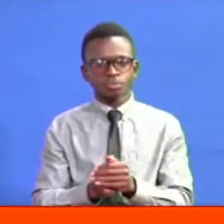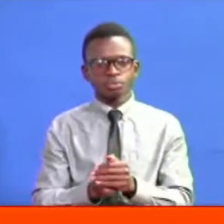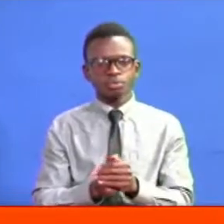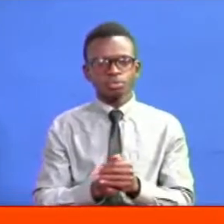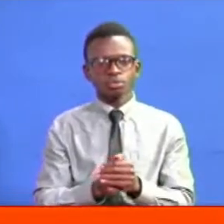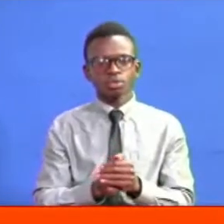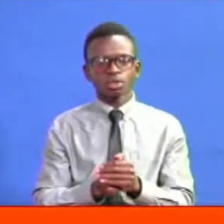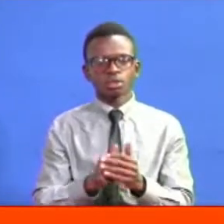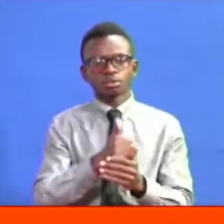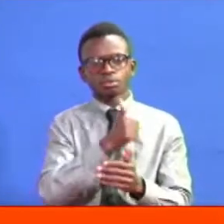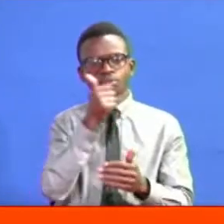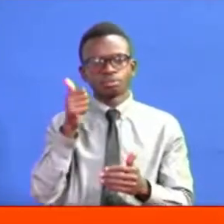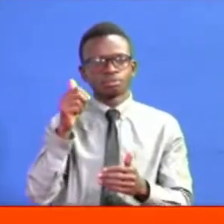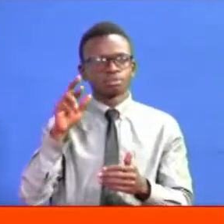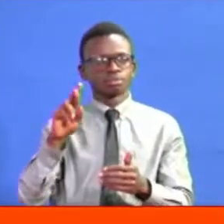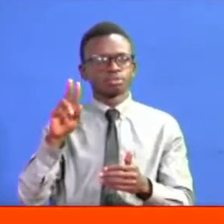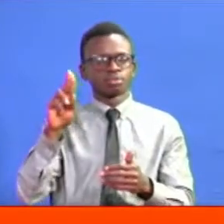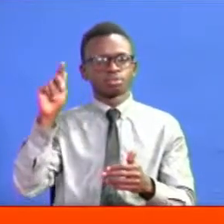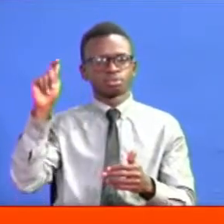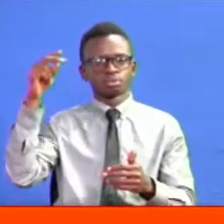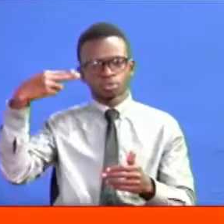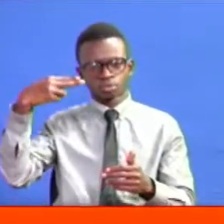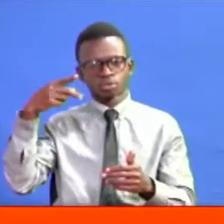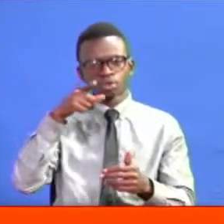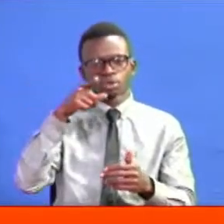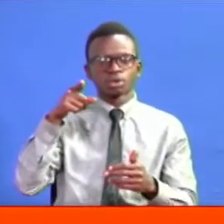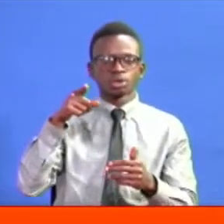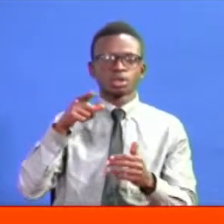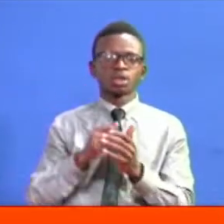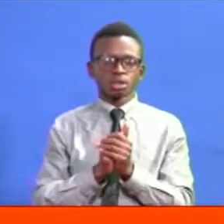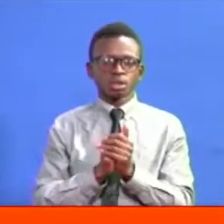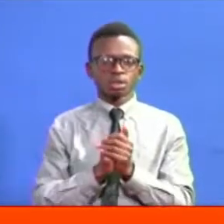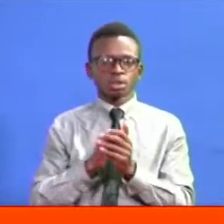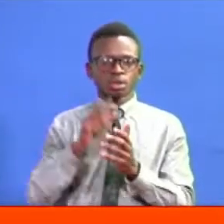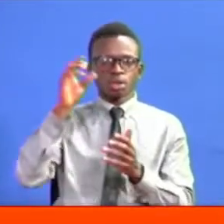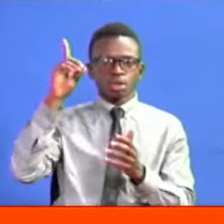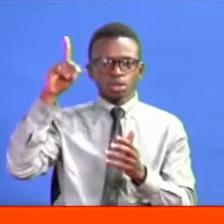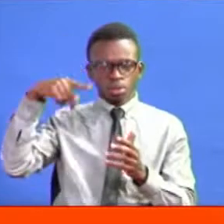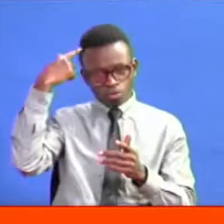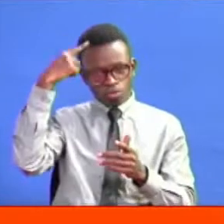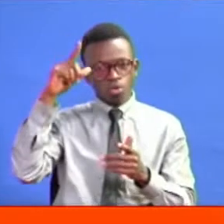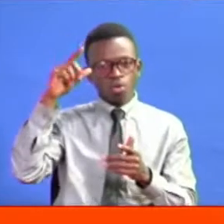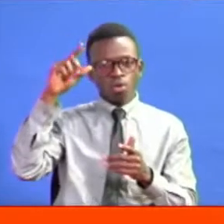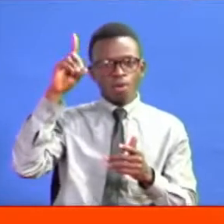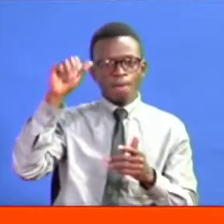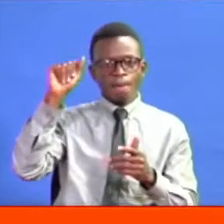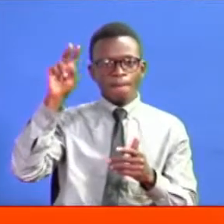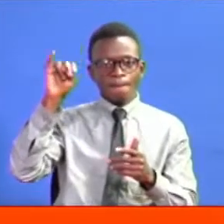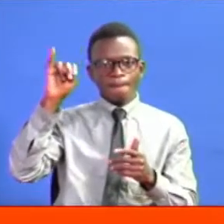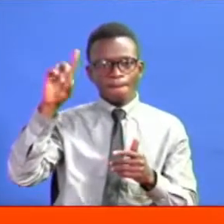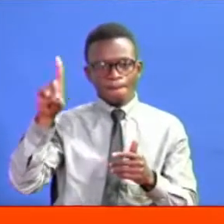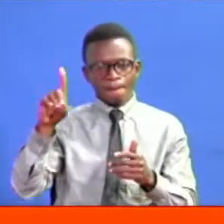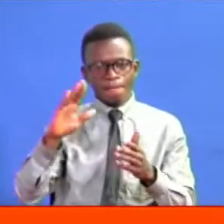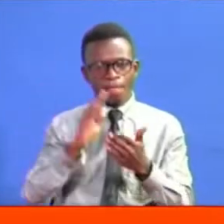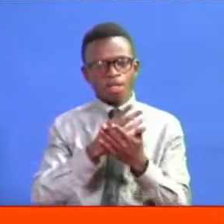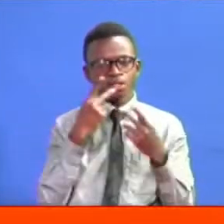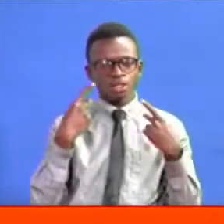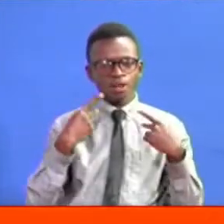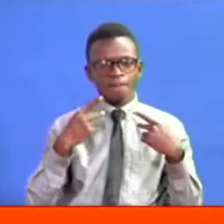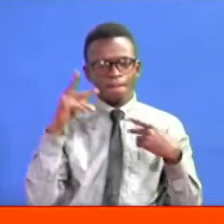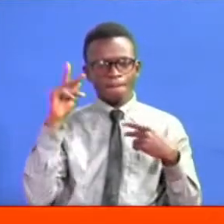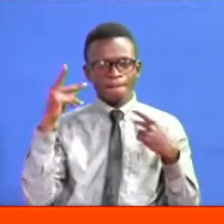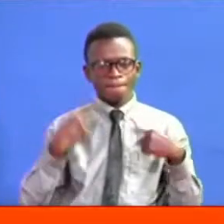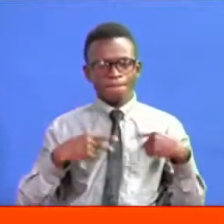Ruth Mutua is running with Agano Party presidential candidate David Wahiga. Some Kenyans say the role of women is